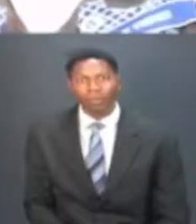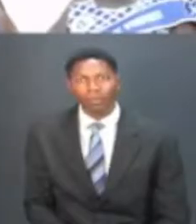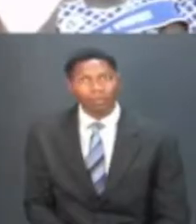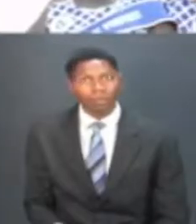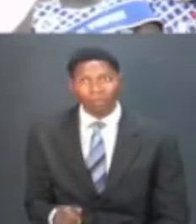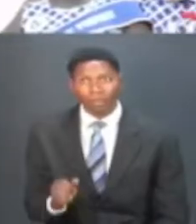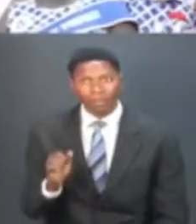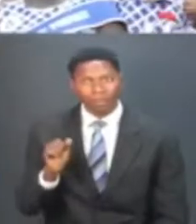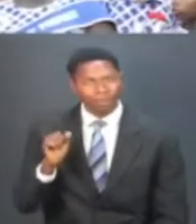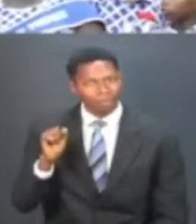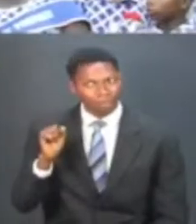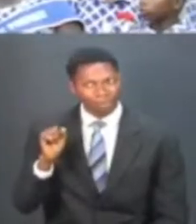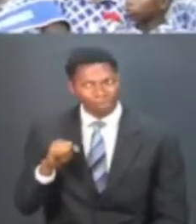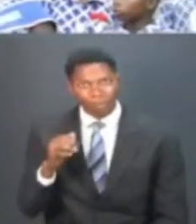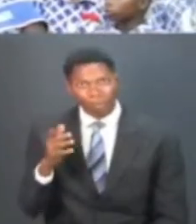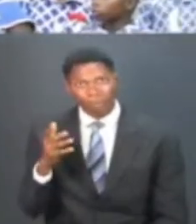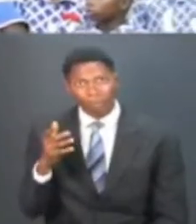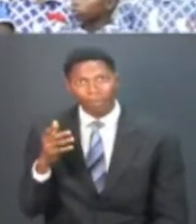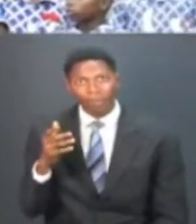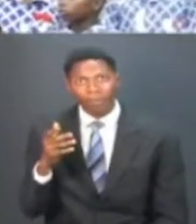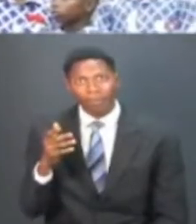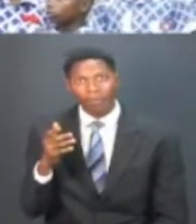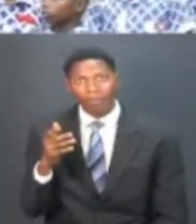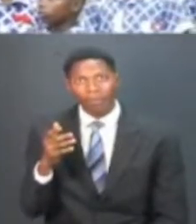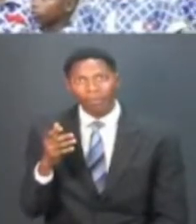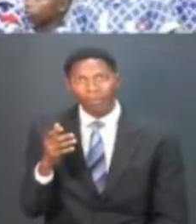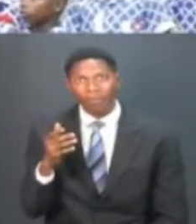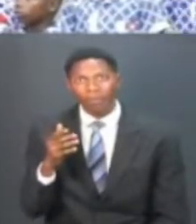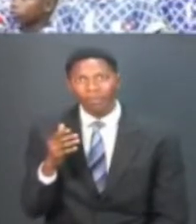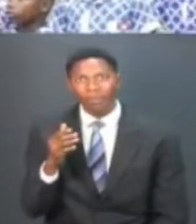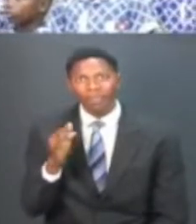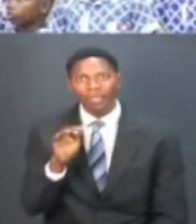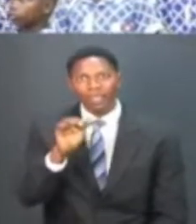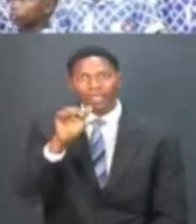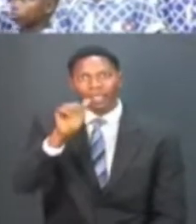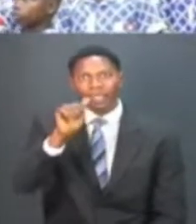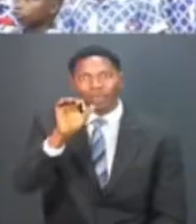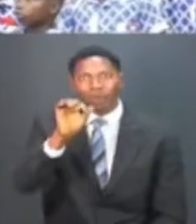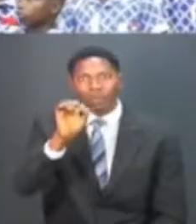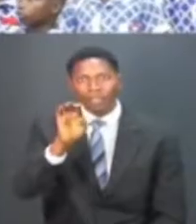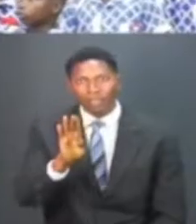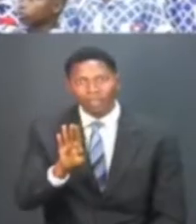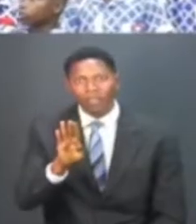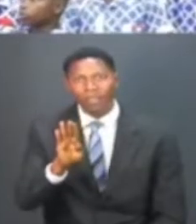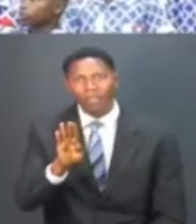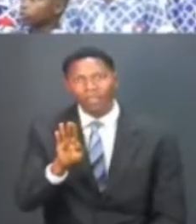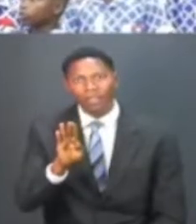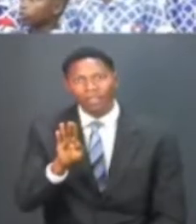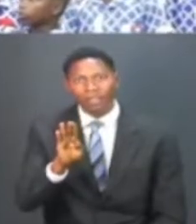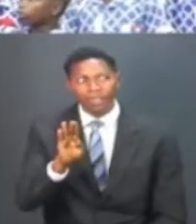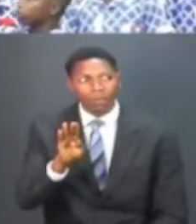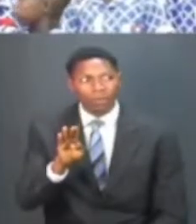Yes, please. It's still AOB. But the B is,